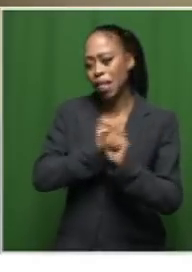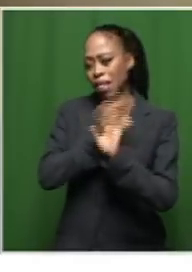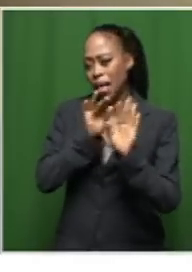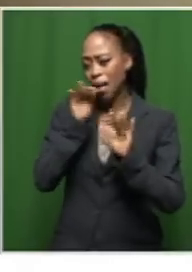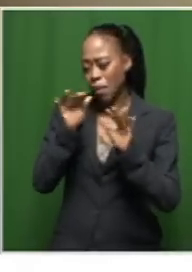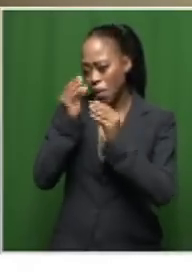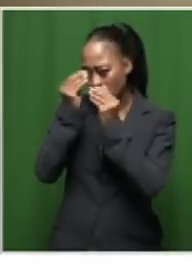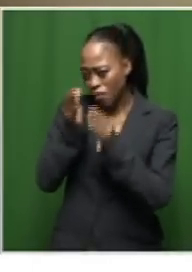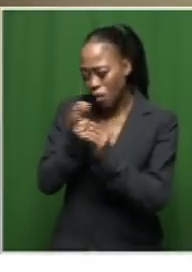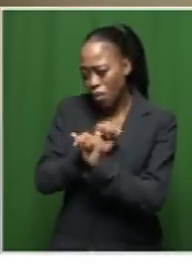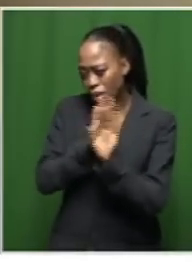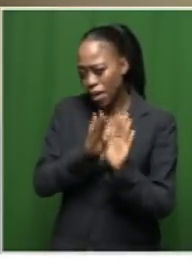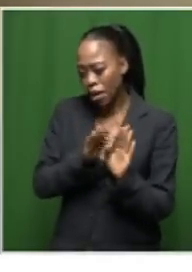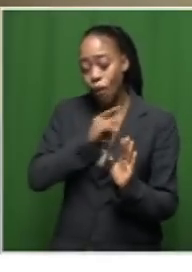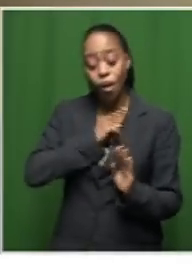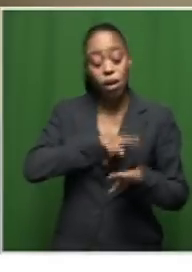to people